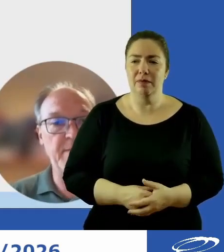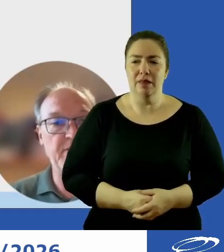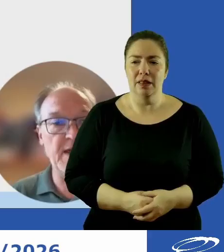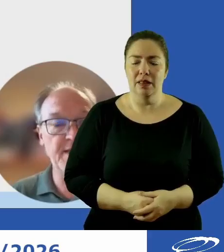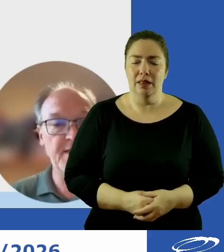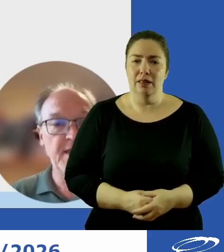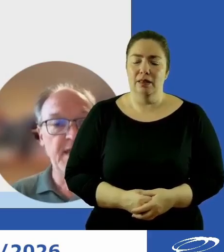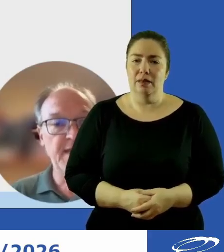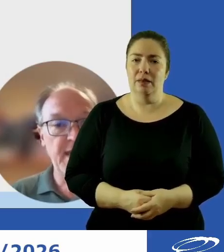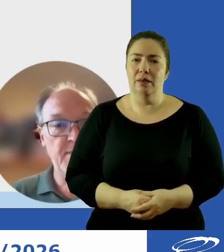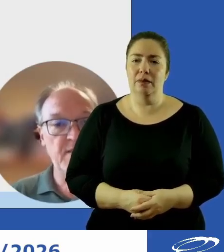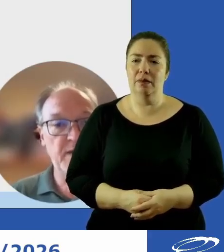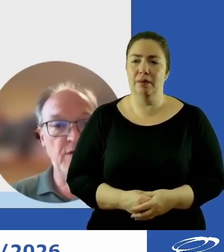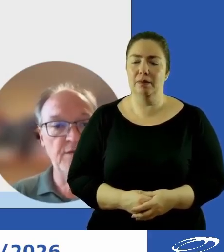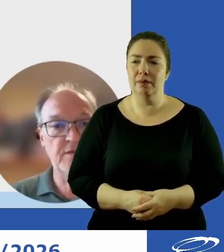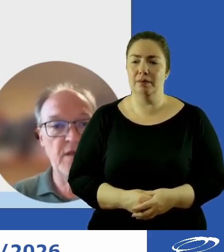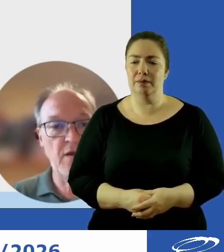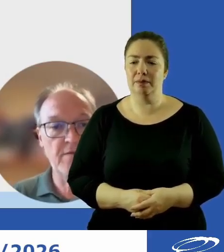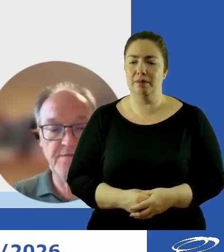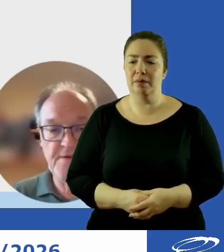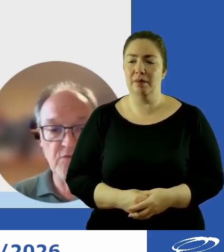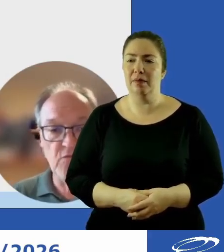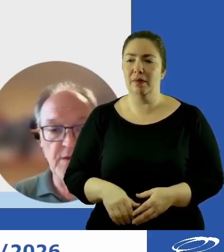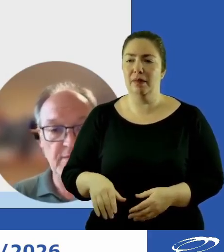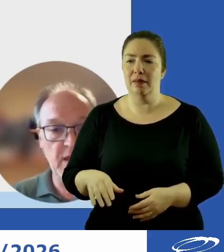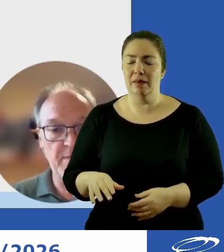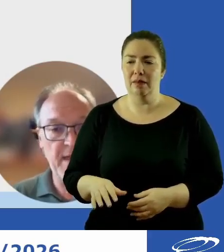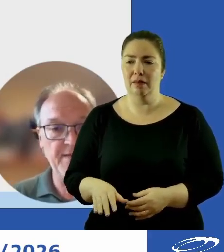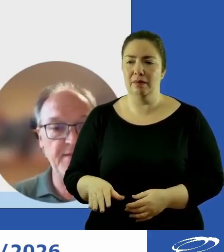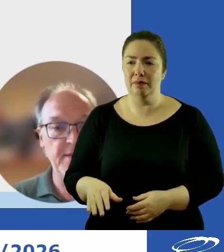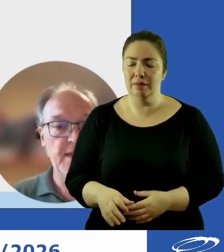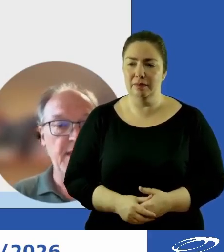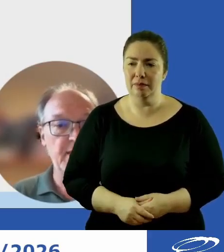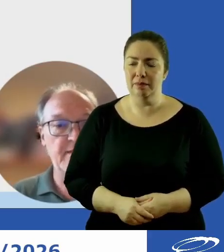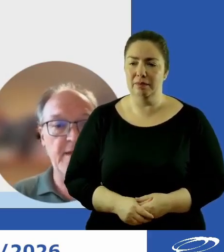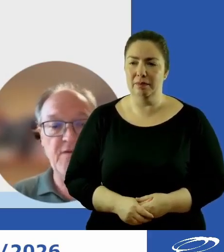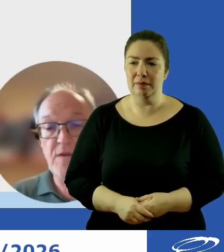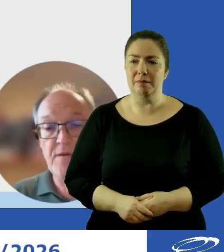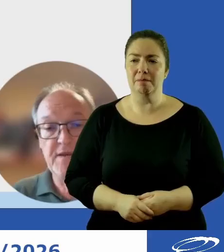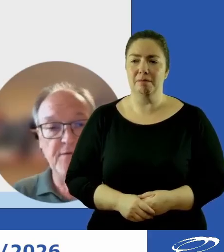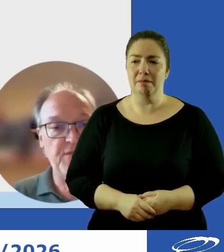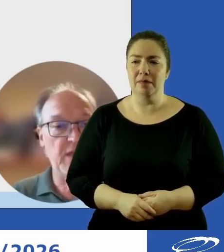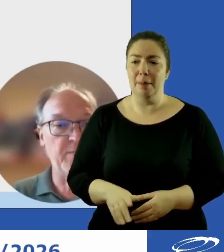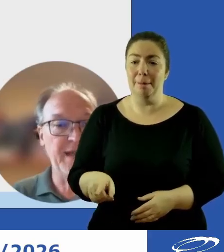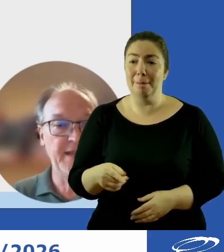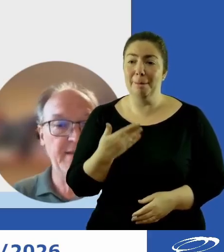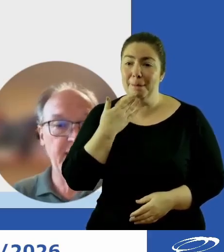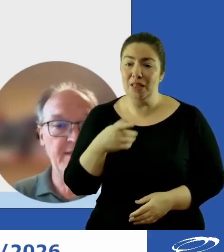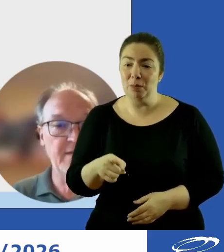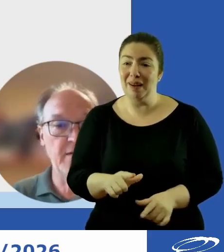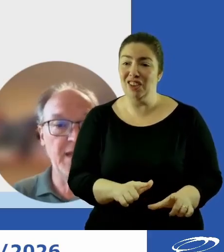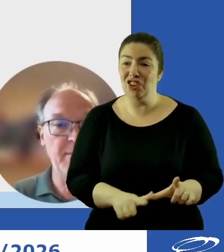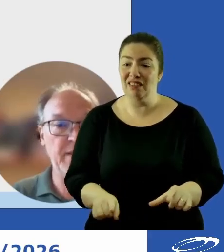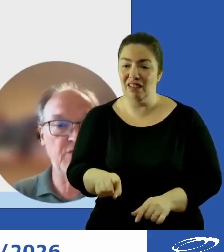lipoglycopeptides, and the name is because they are, the first one, dalbavancin, is a derivative of teicoplanin that has